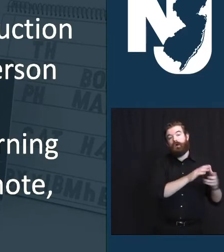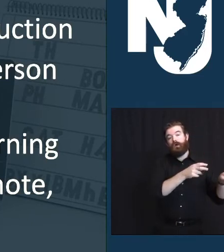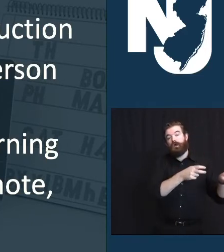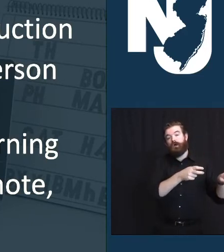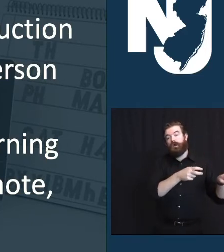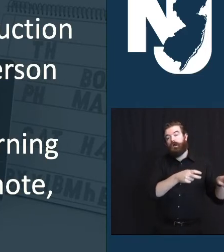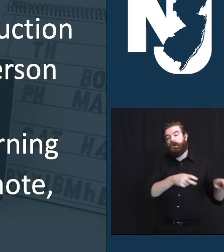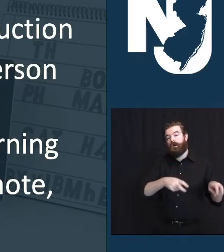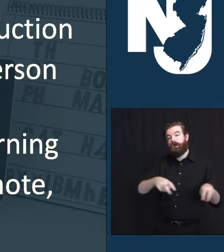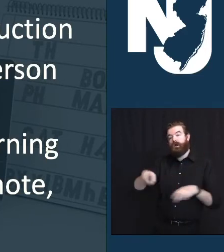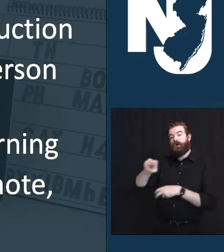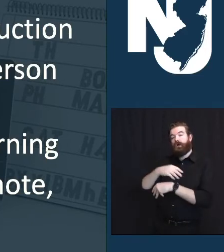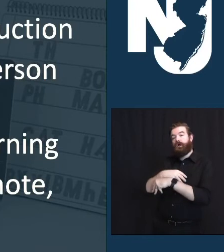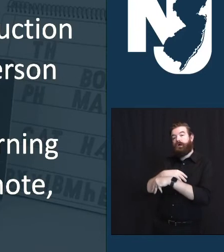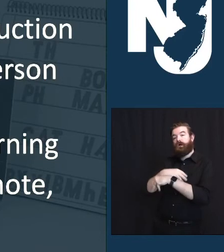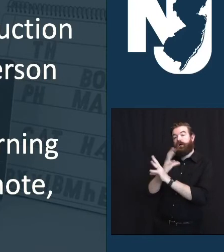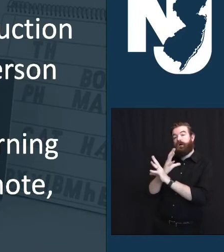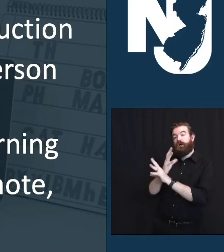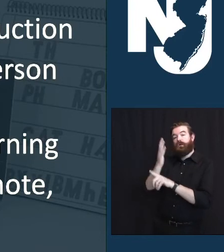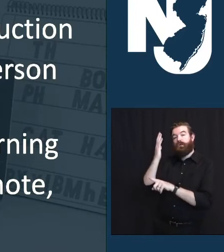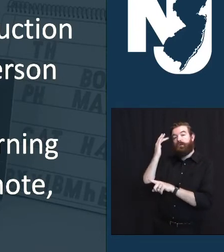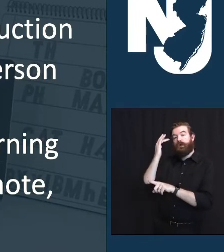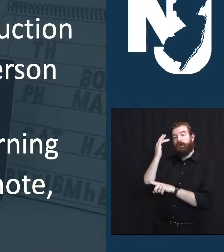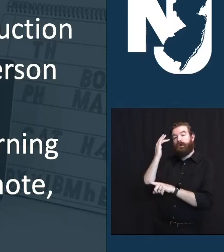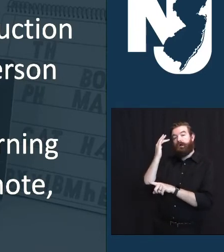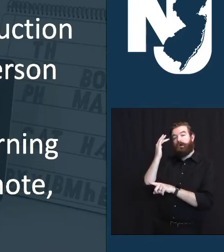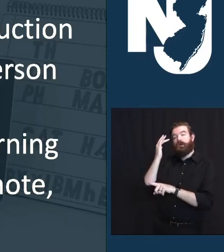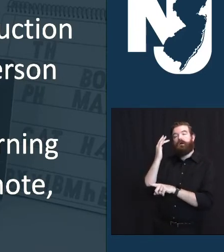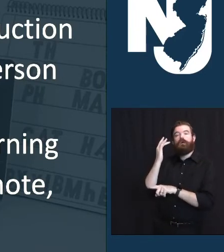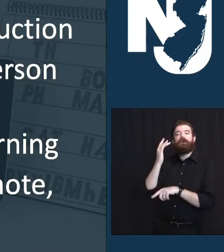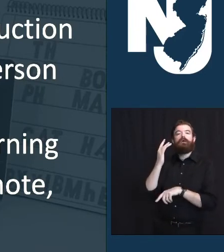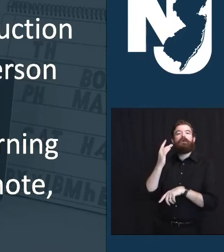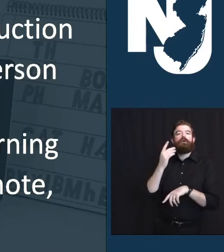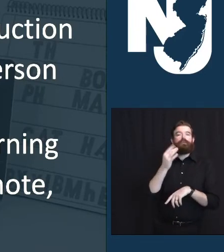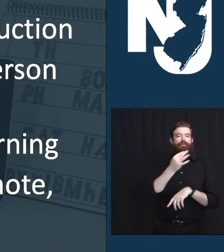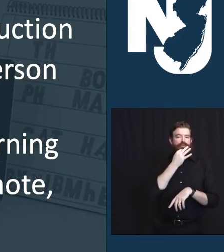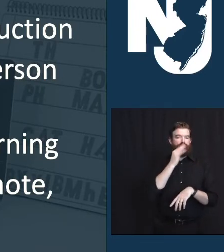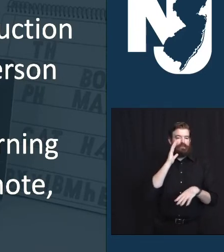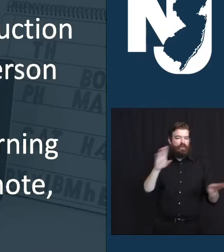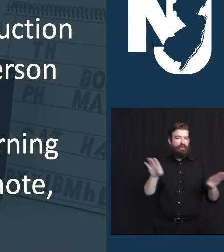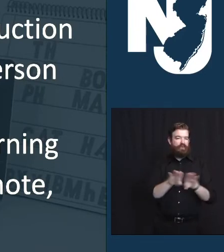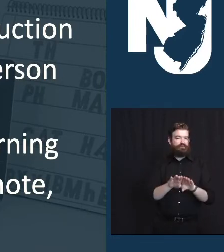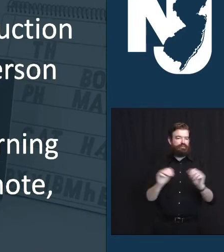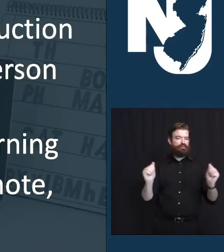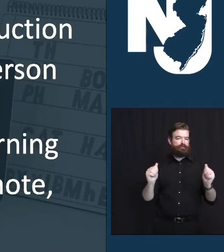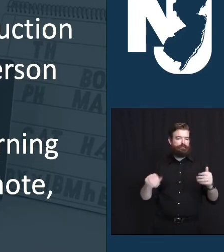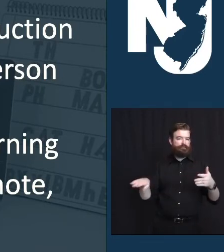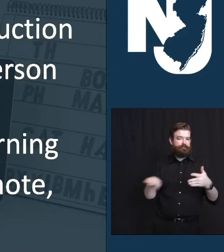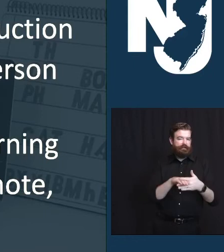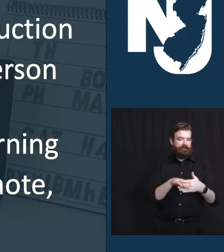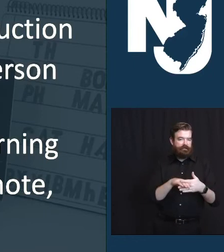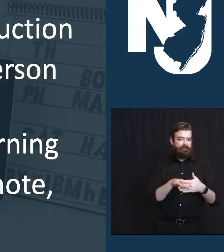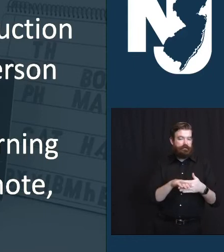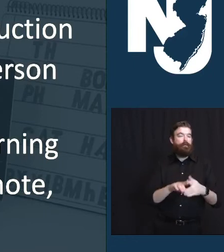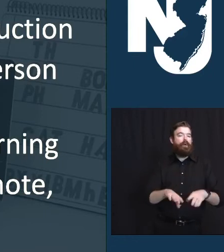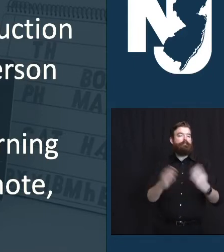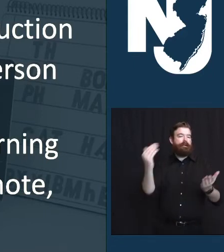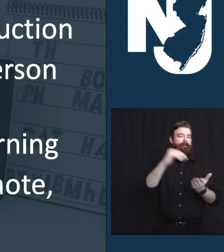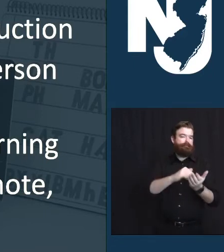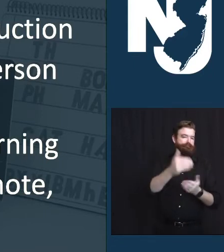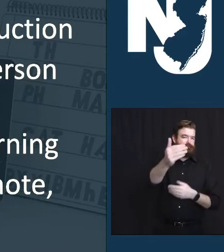through to Monday, January 4th. So closing buildings for the extended period may allow some districts to undertake a full cleaning